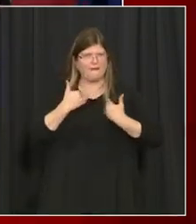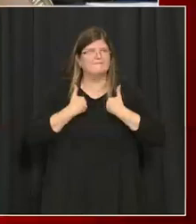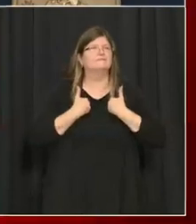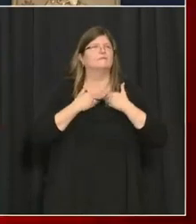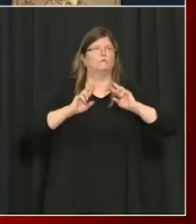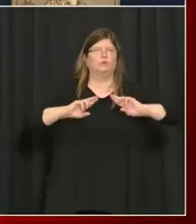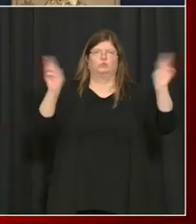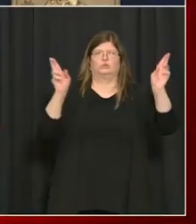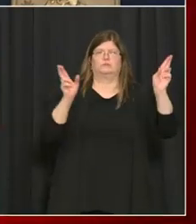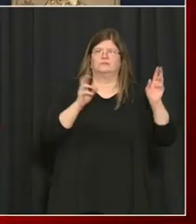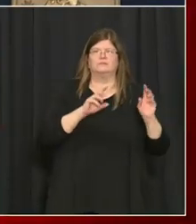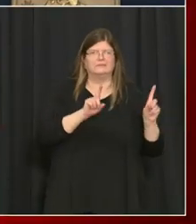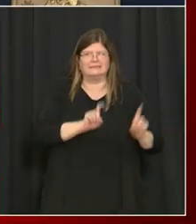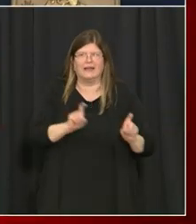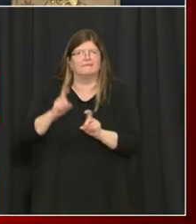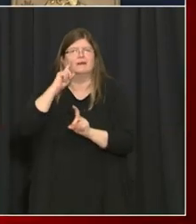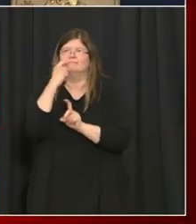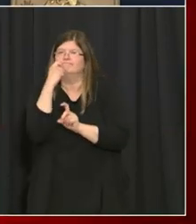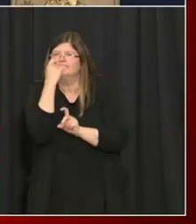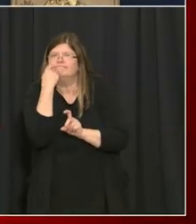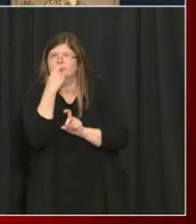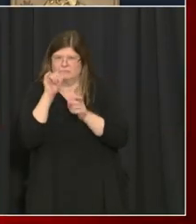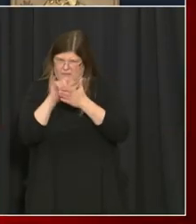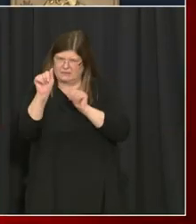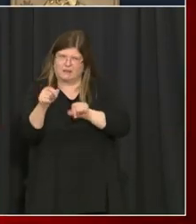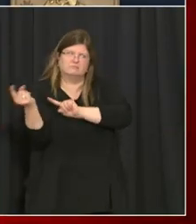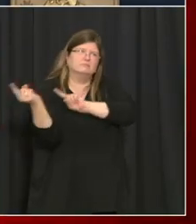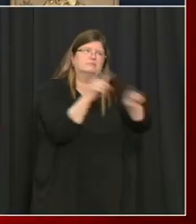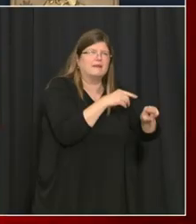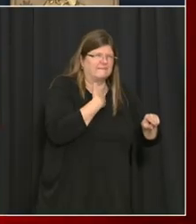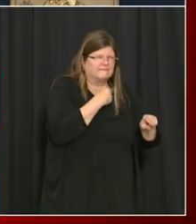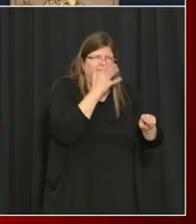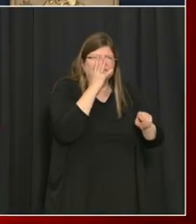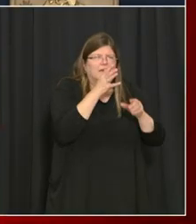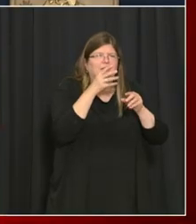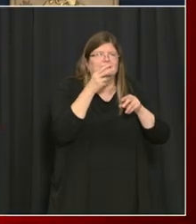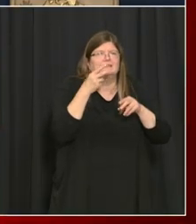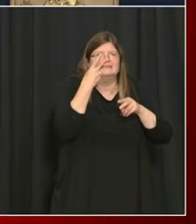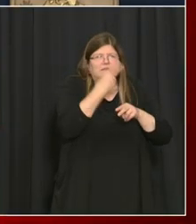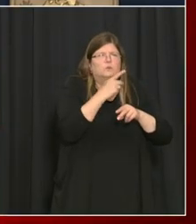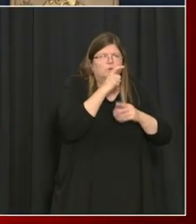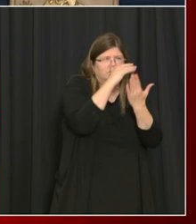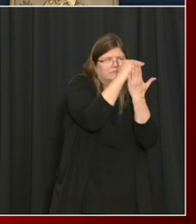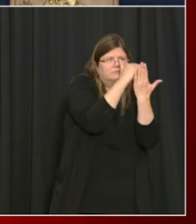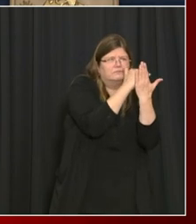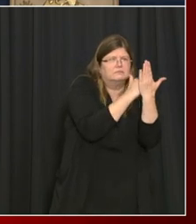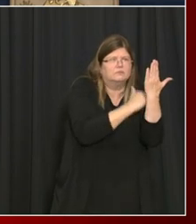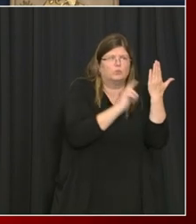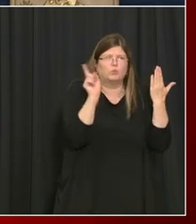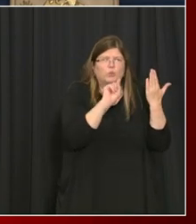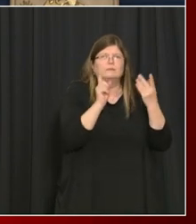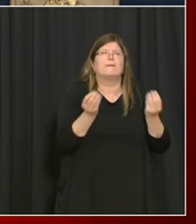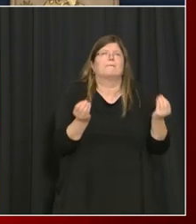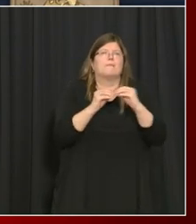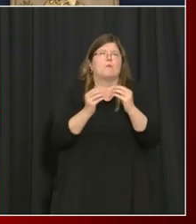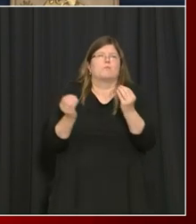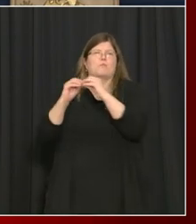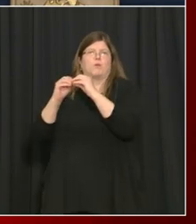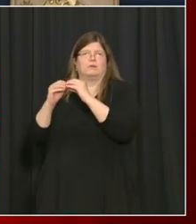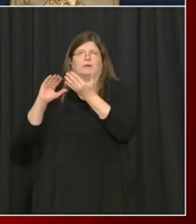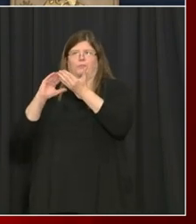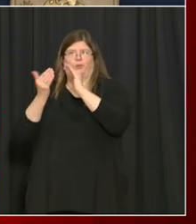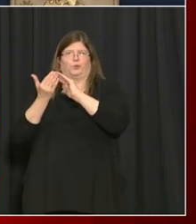stations at several locations. And we think also next week we'll be talking about more neighborhood